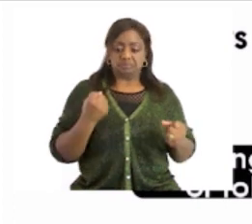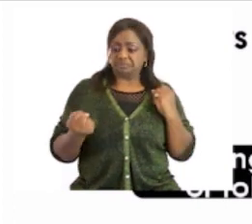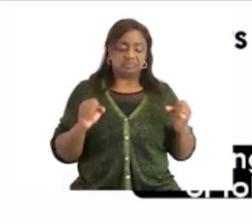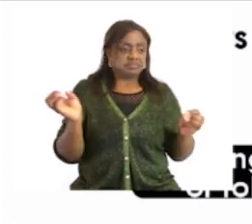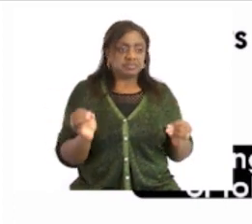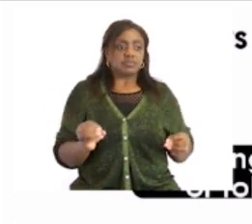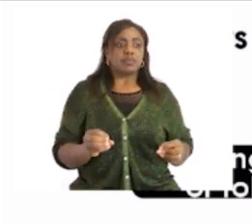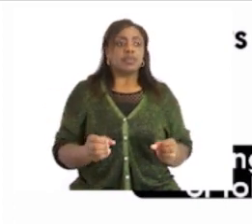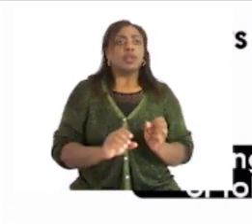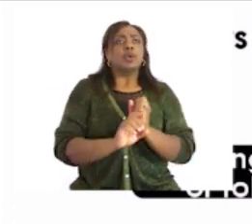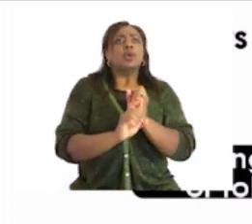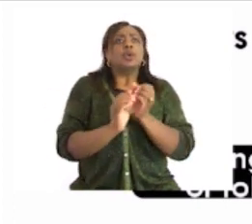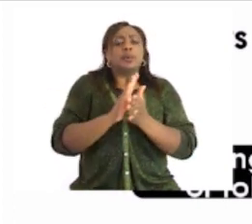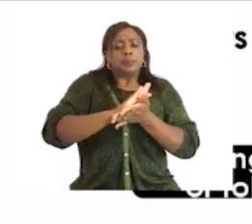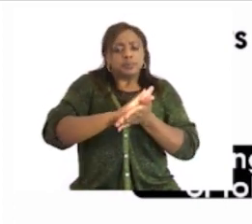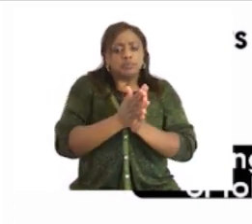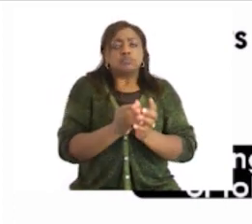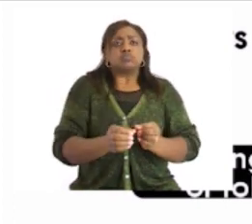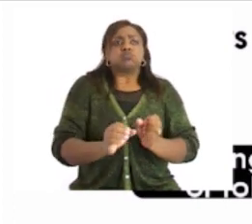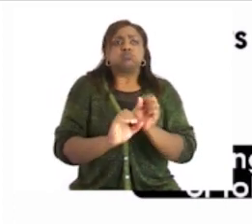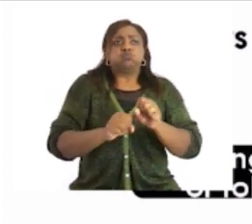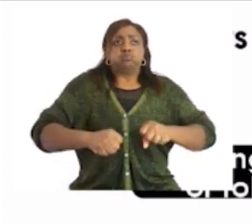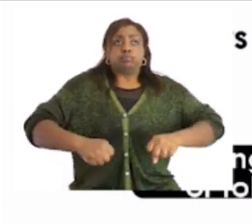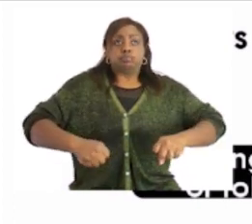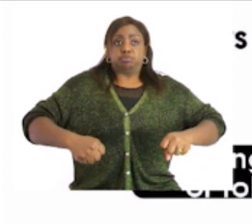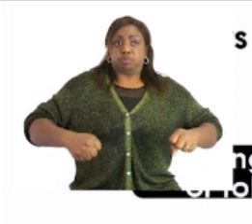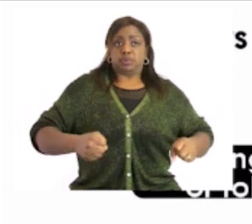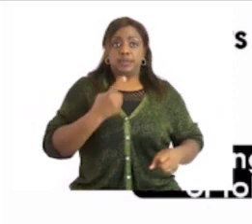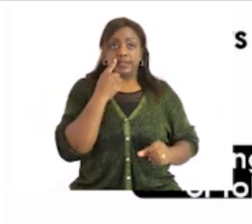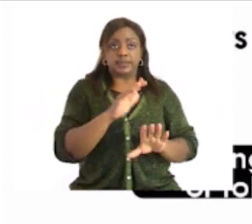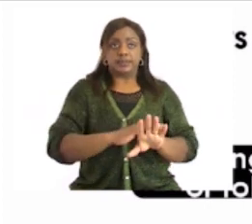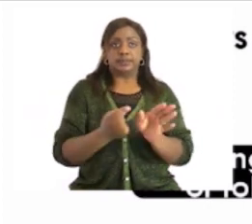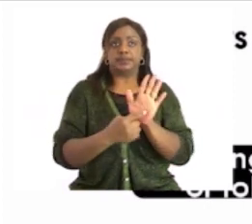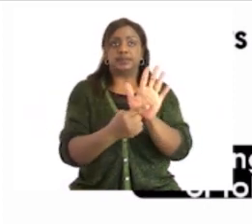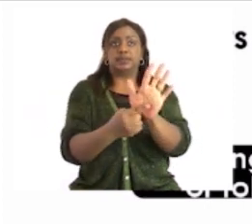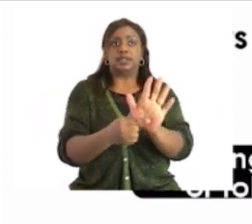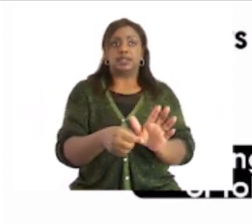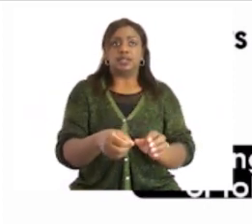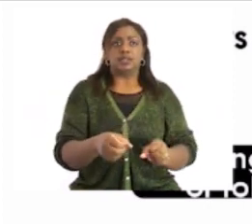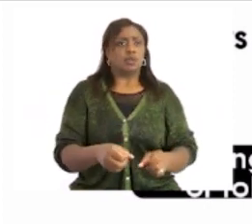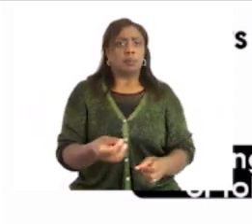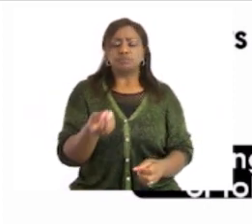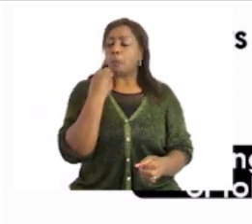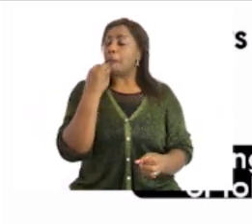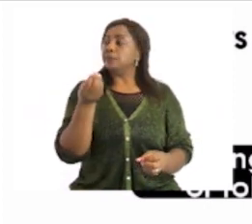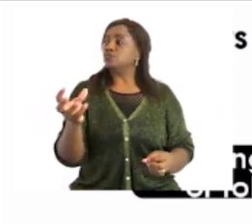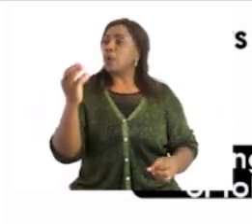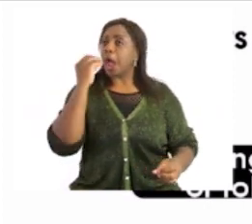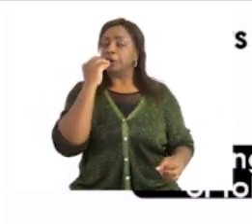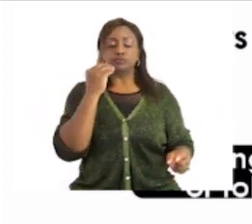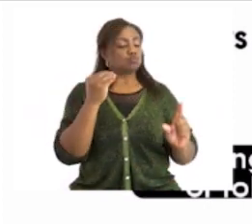on that picture, you can see that that boy is eating a lot of unhealthy food. So it is important to have a